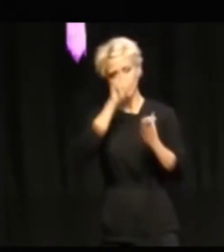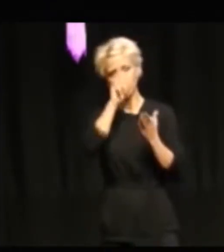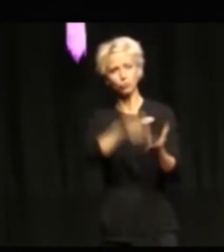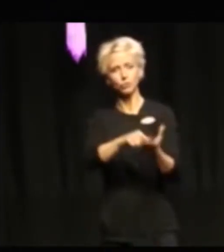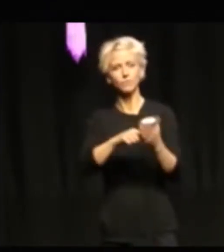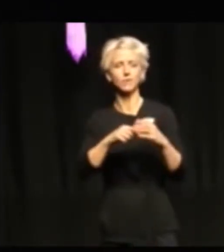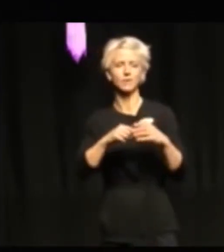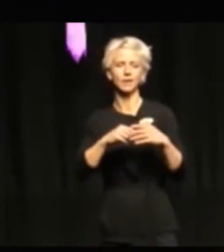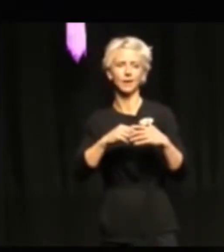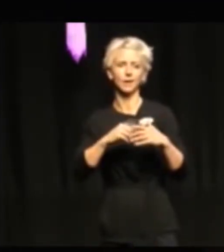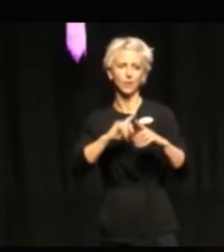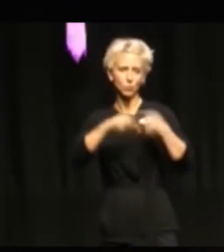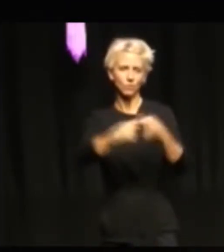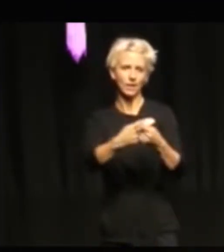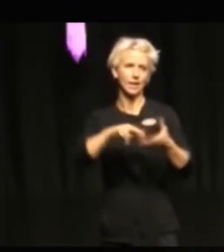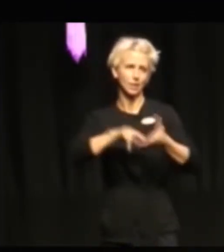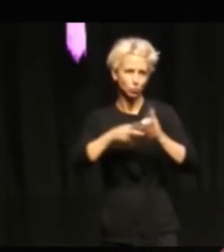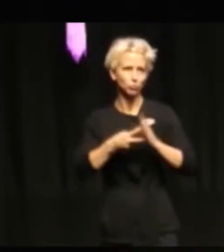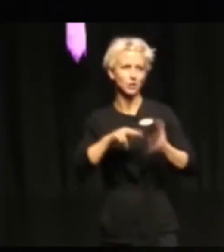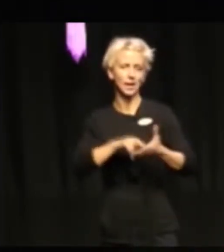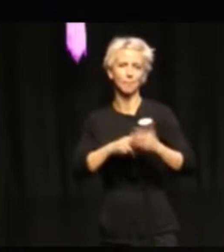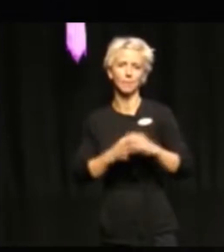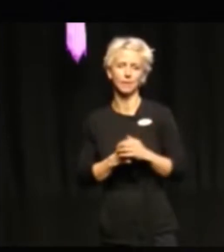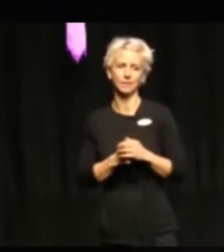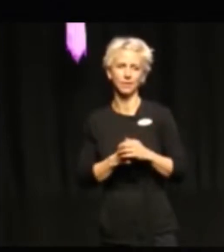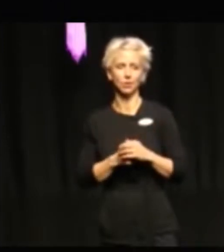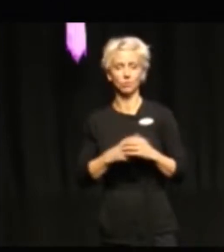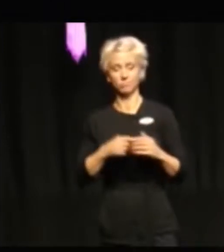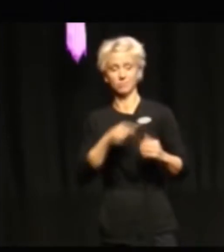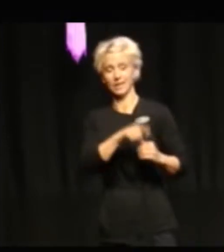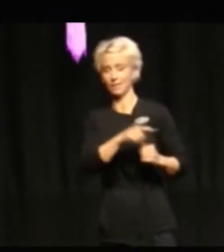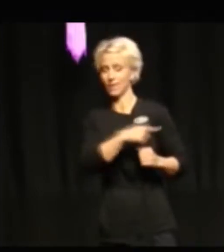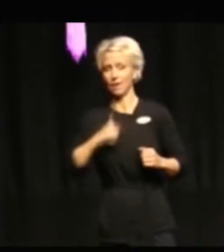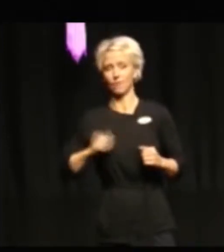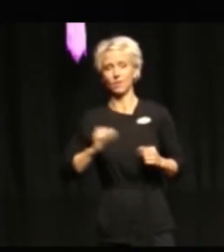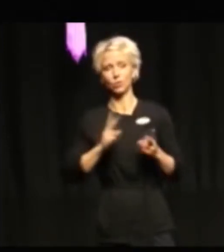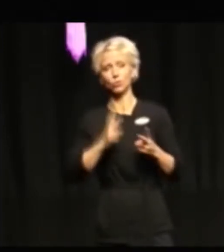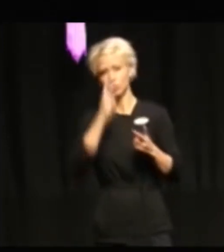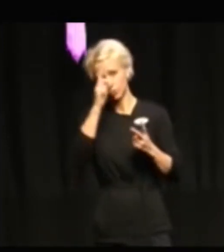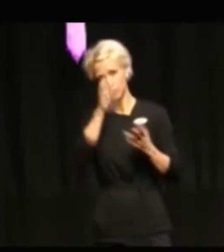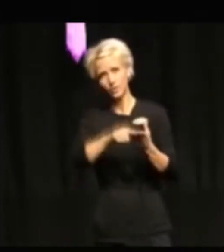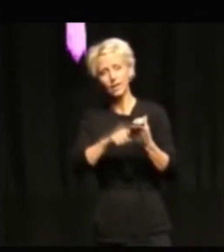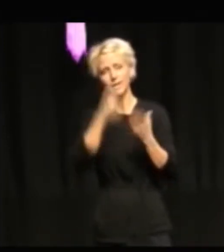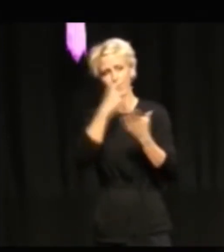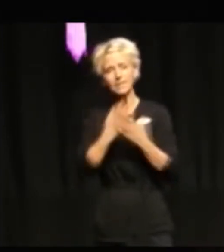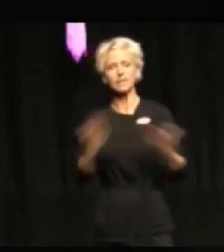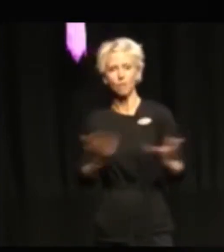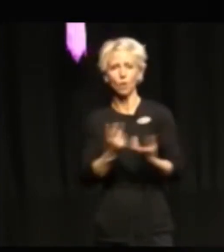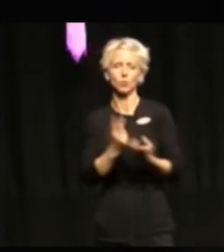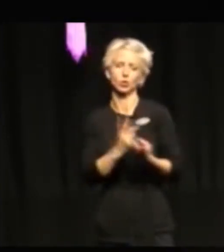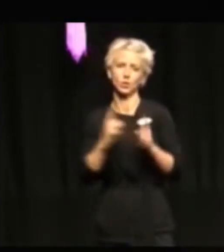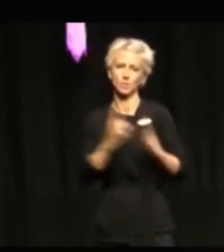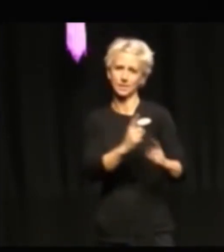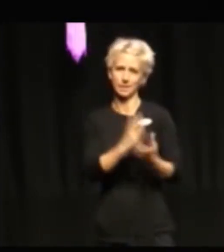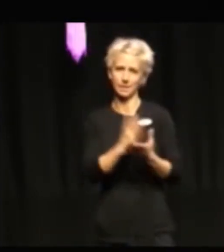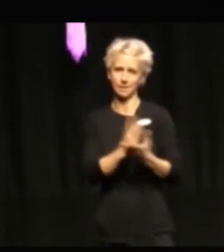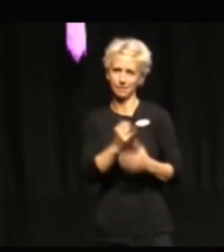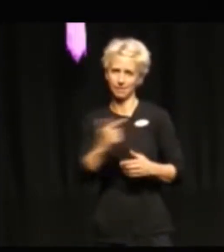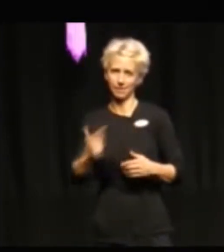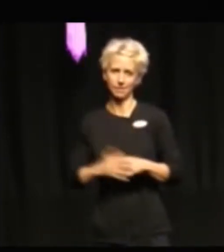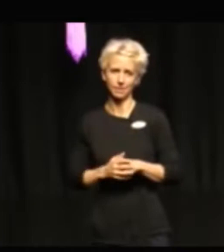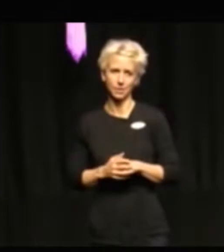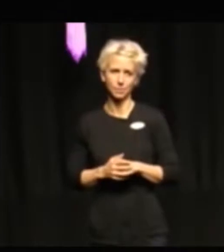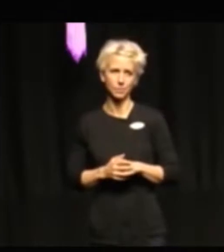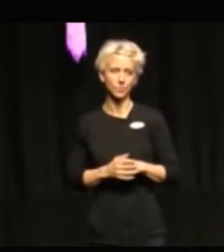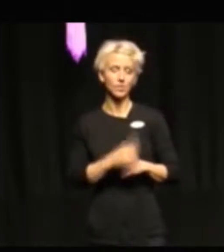progressive interpretation of what the rights really mean. And one of the things that we